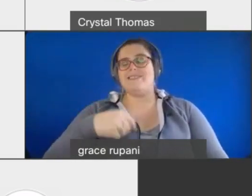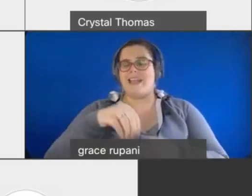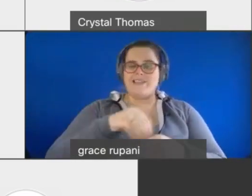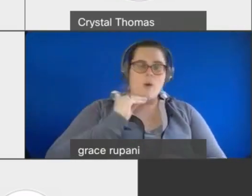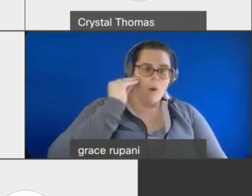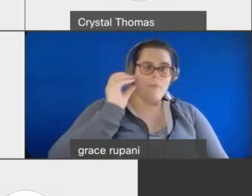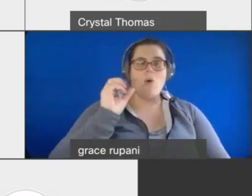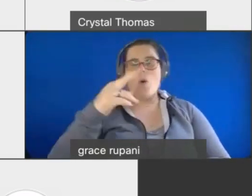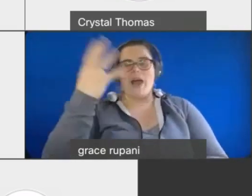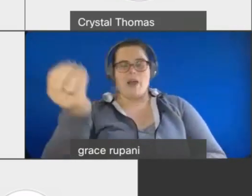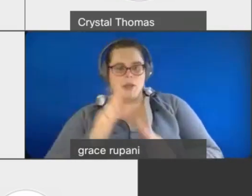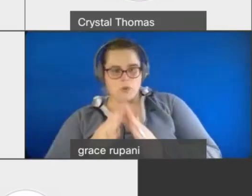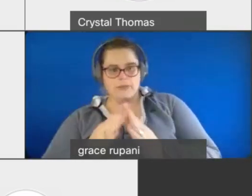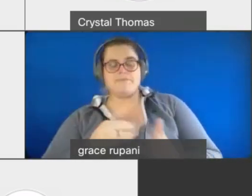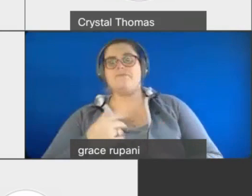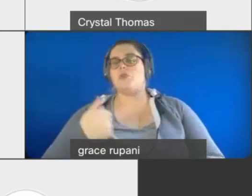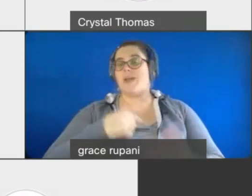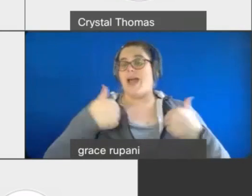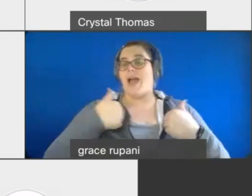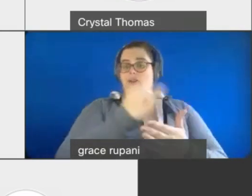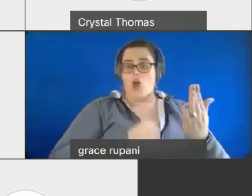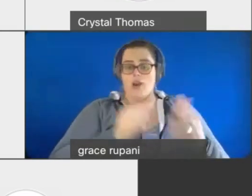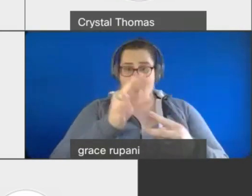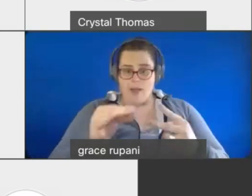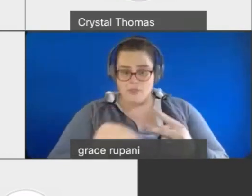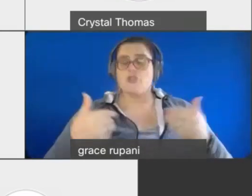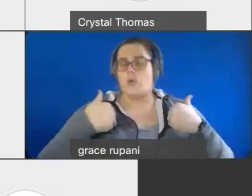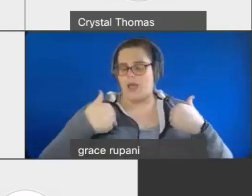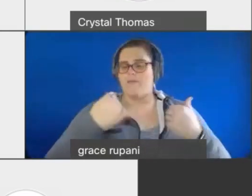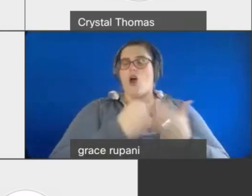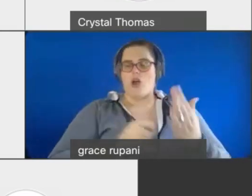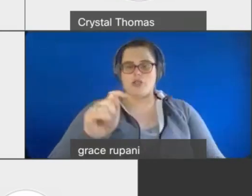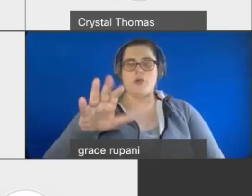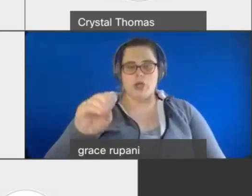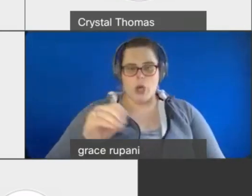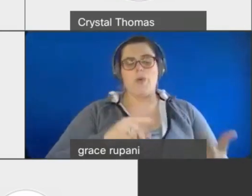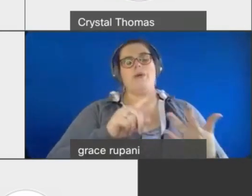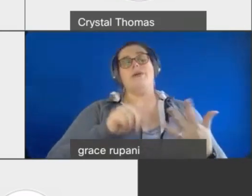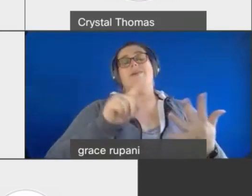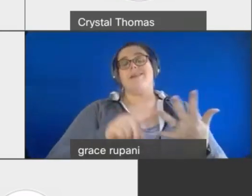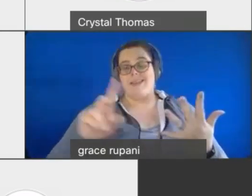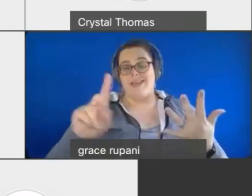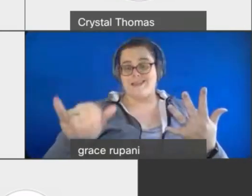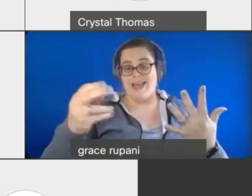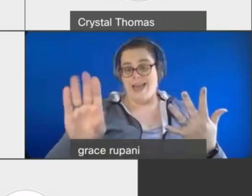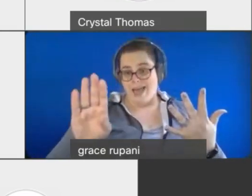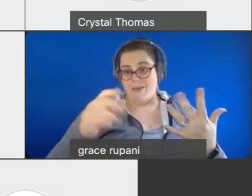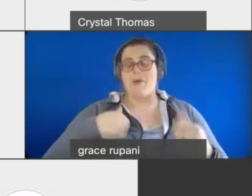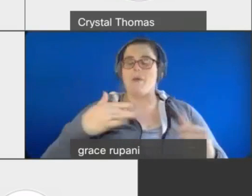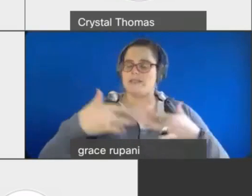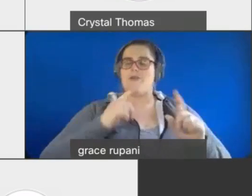options. We do have a studio. They have supportive employment. I'm excited to report that all of our folks work